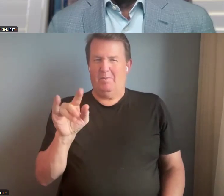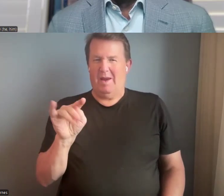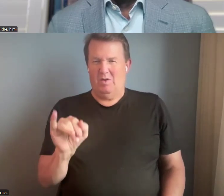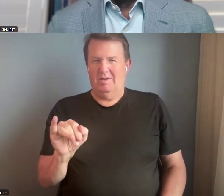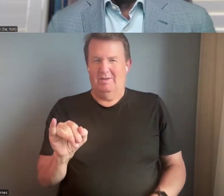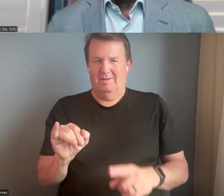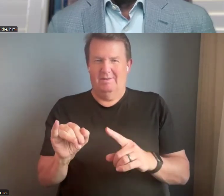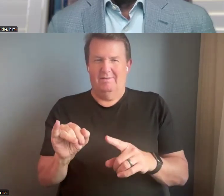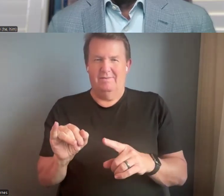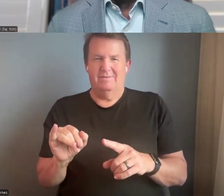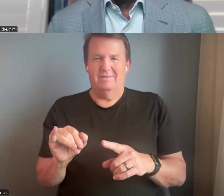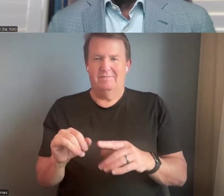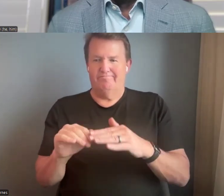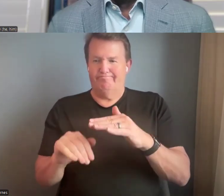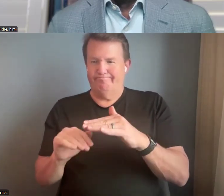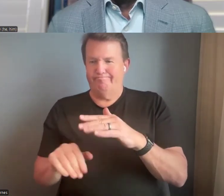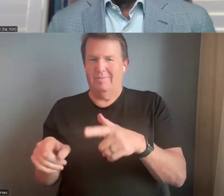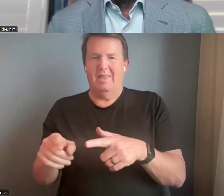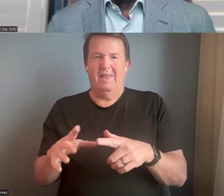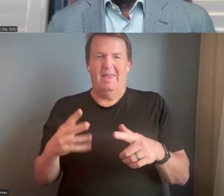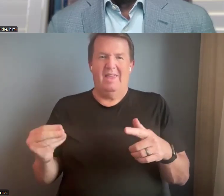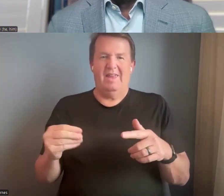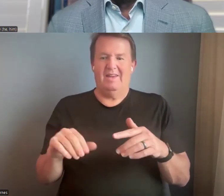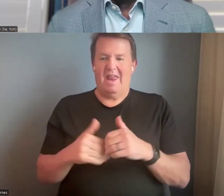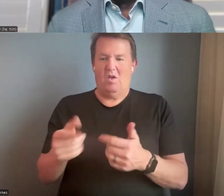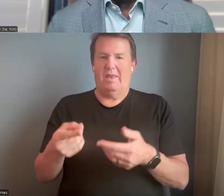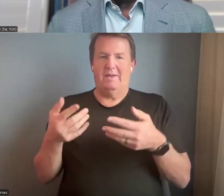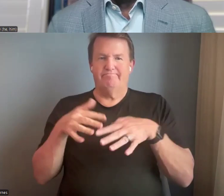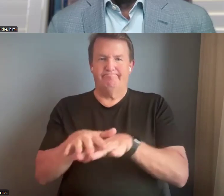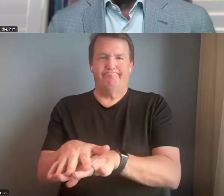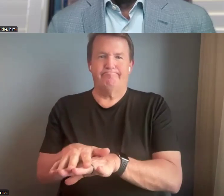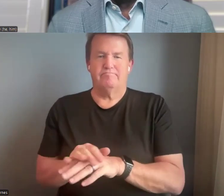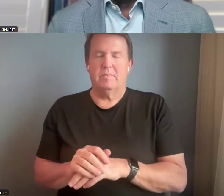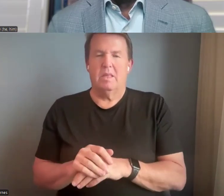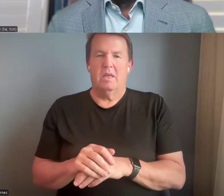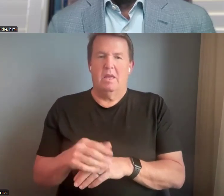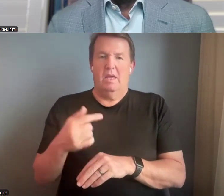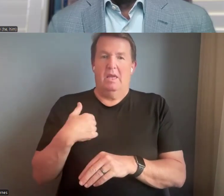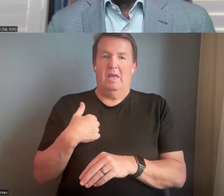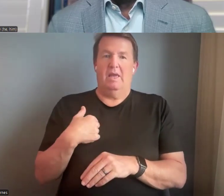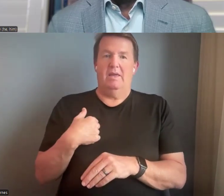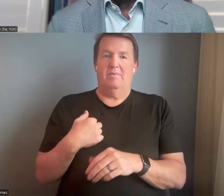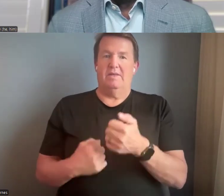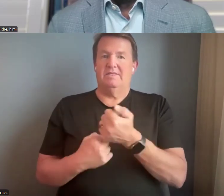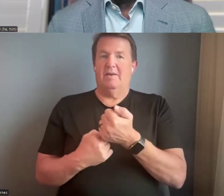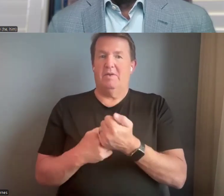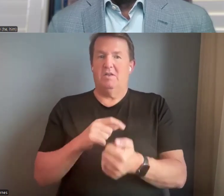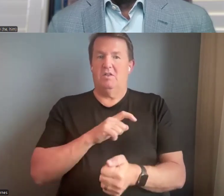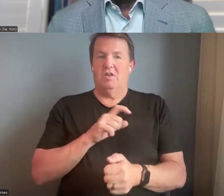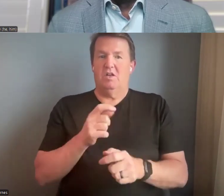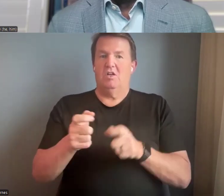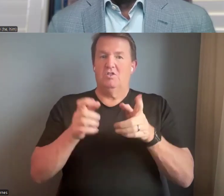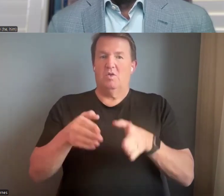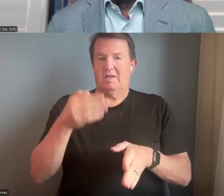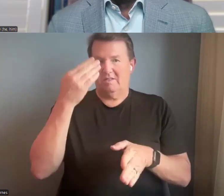among those communities and the intersections thereof. In my current role, I am the deputy director of a nonprofit here in San